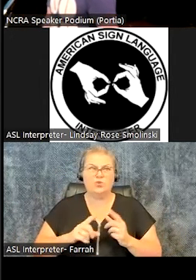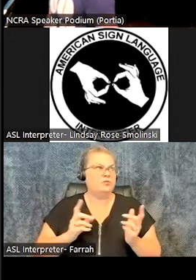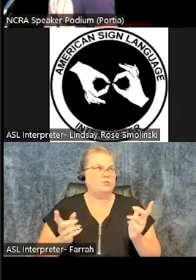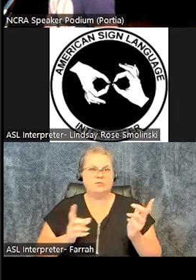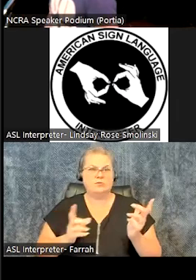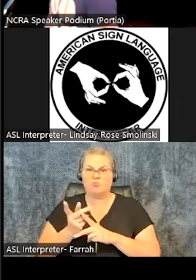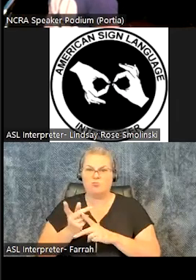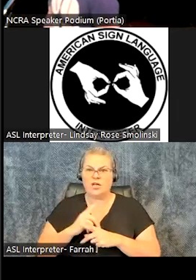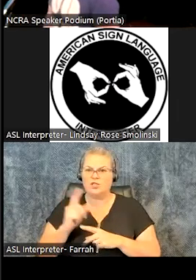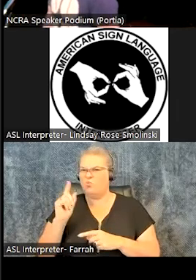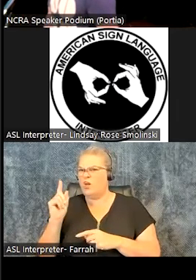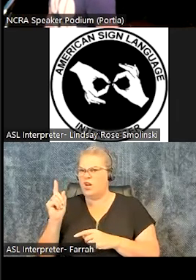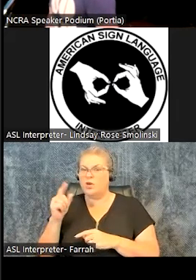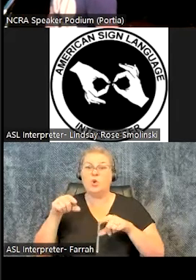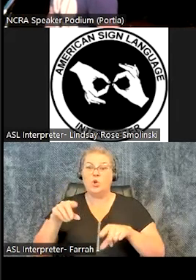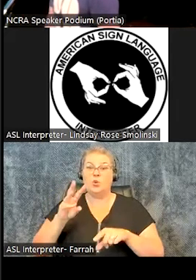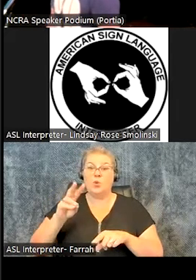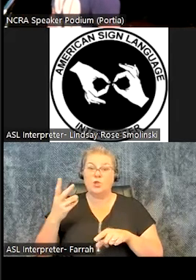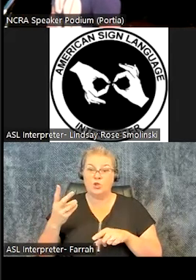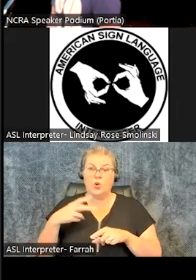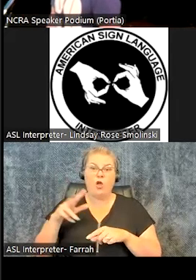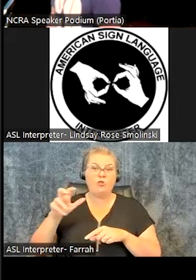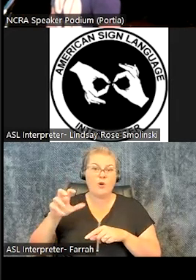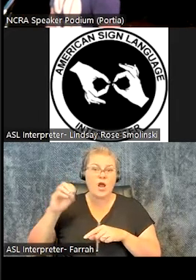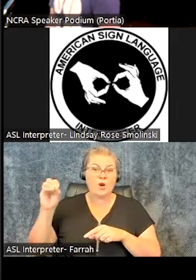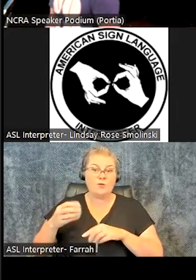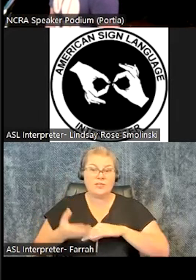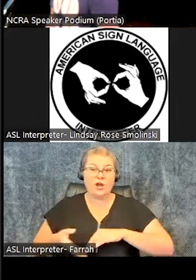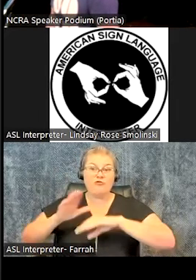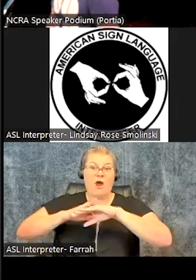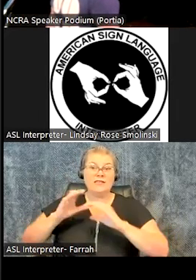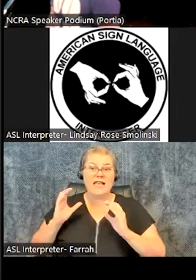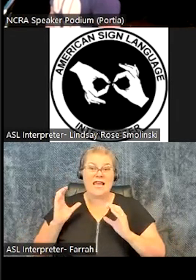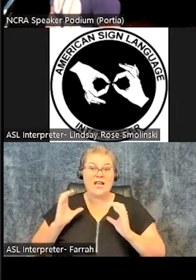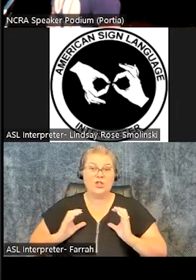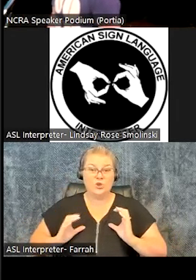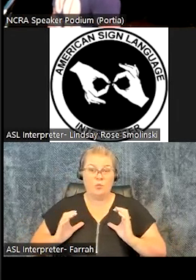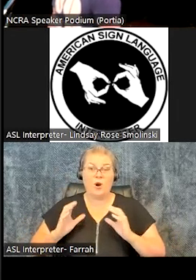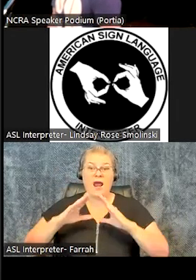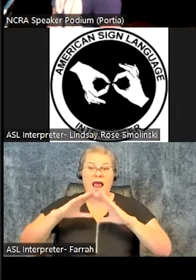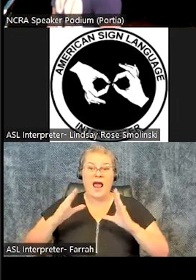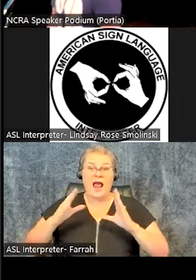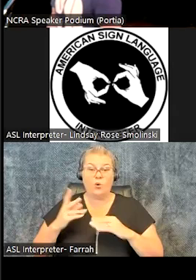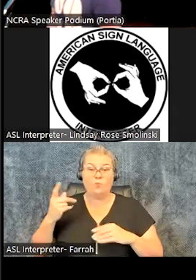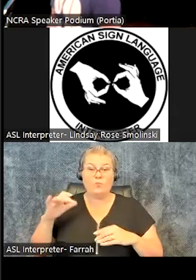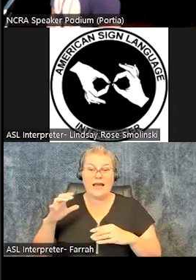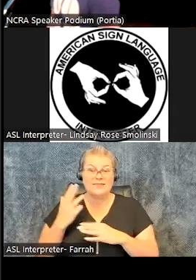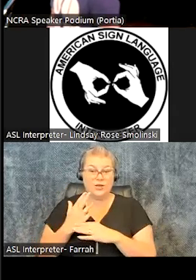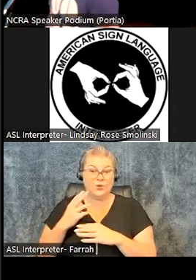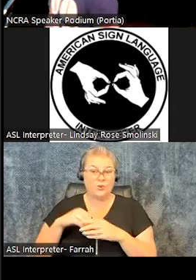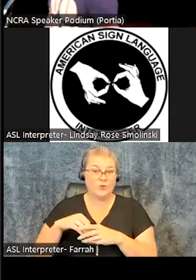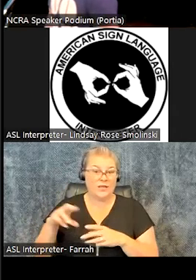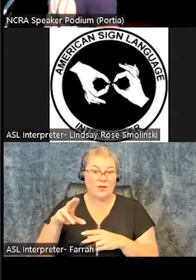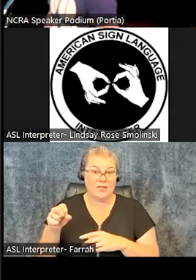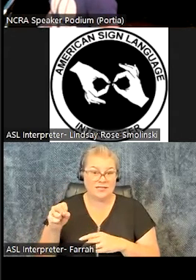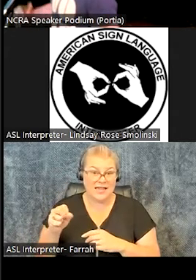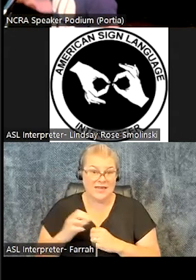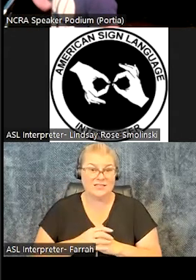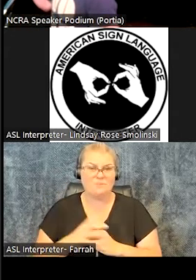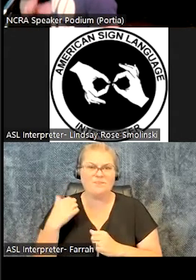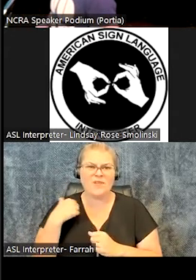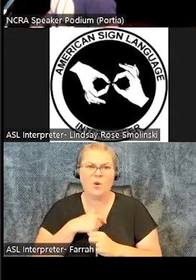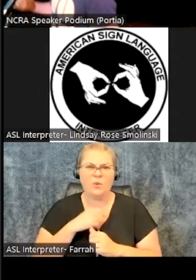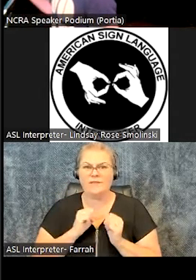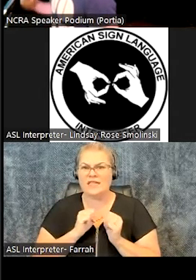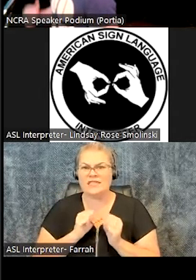during World War II, there was a 300% rise in consumer household plastic use in the United States. And we've just continued to